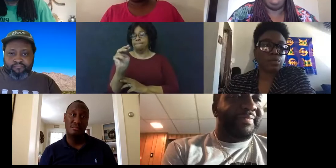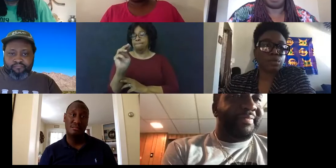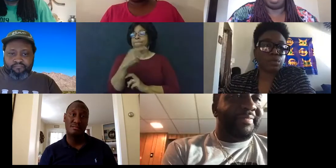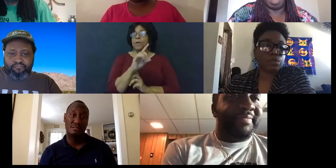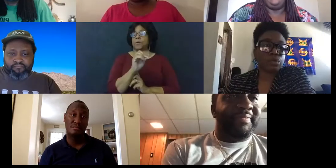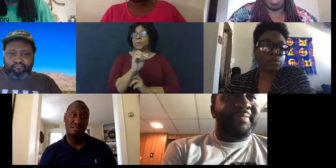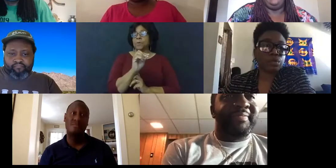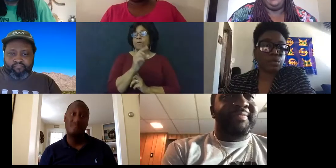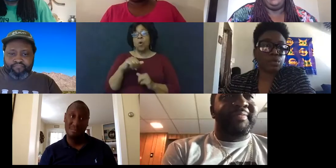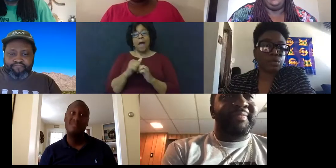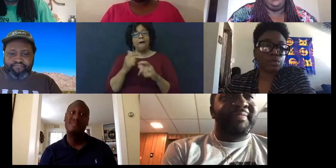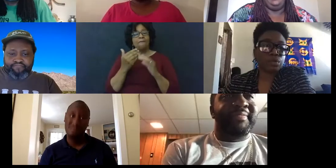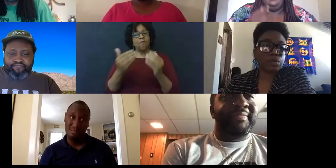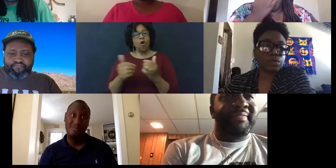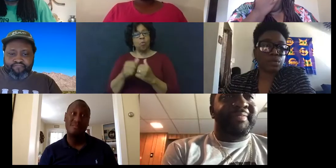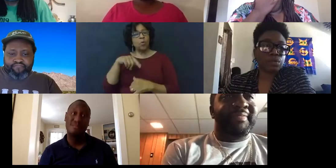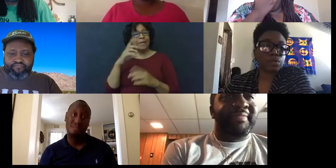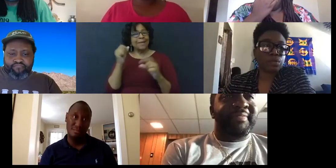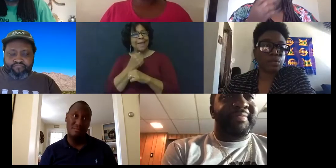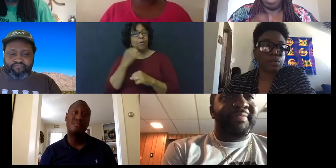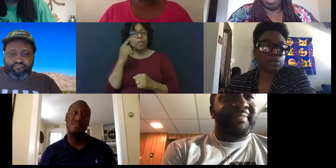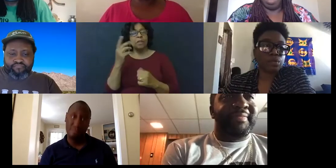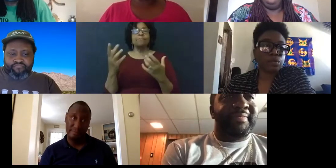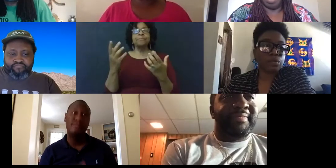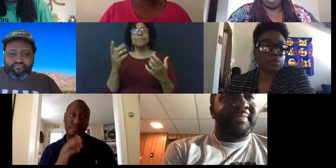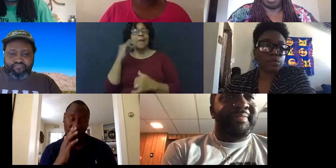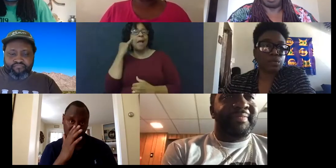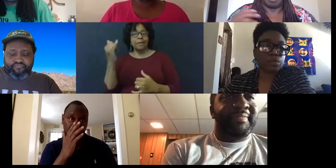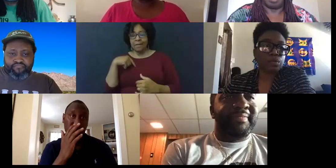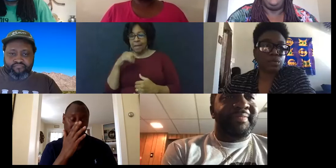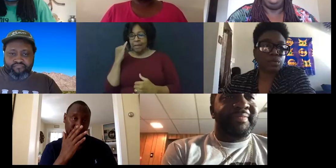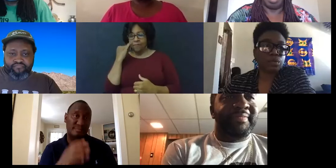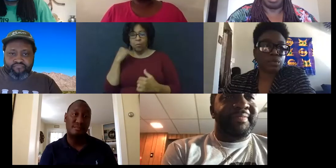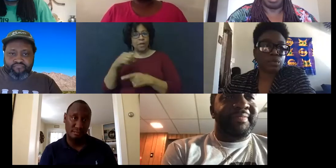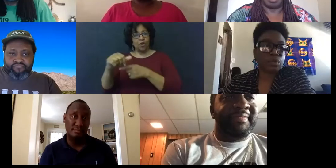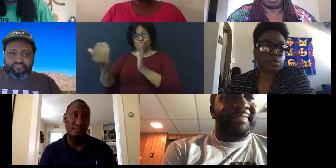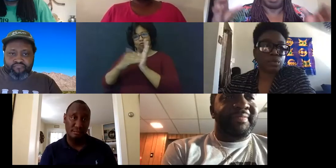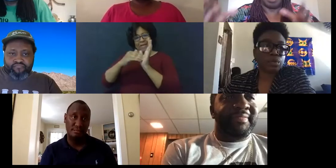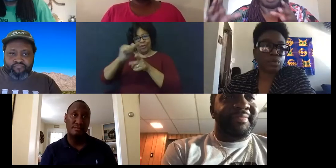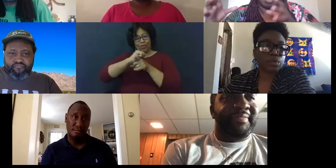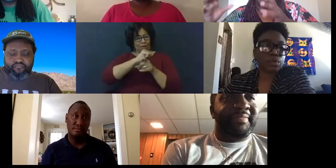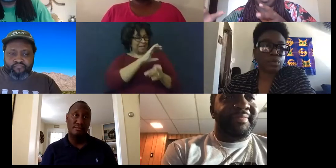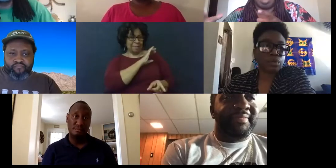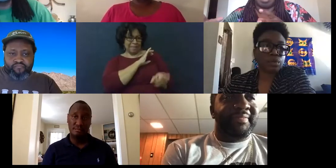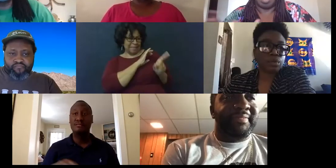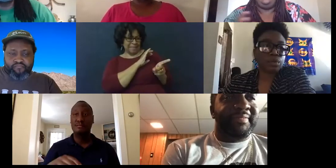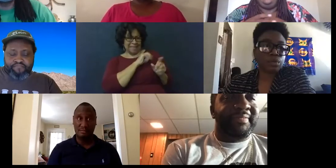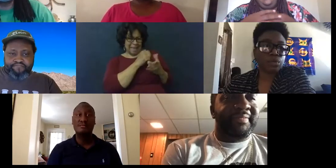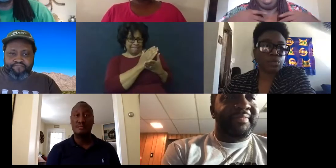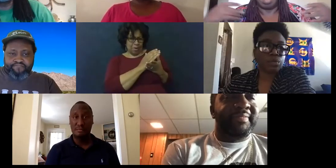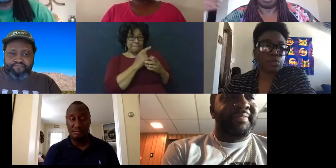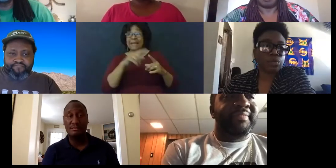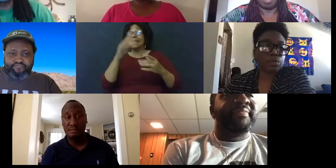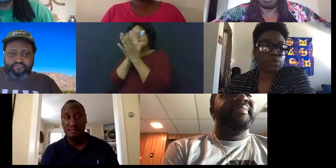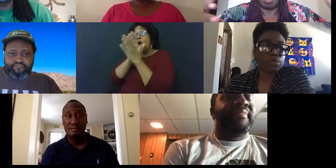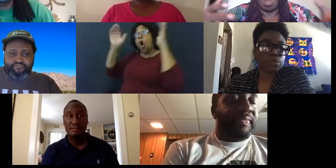So how far are we going to get with this idea that we are going to retrain this one sector of society when it's the